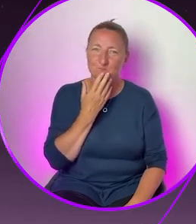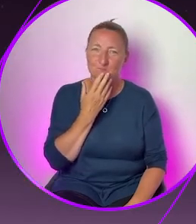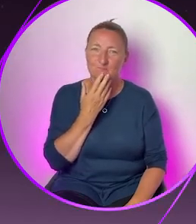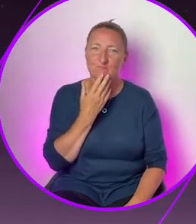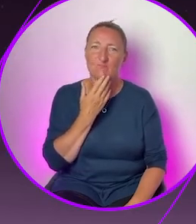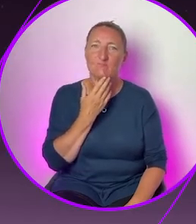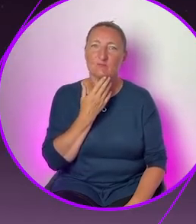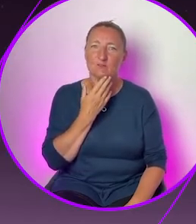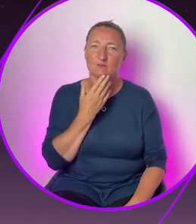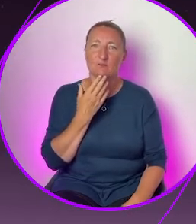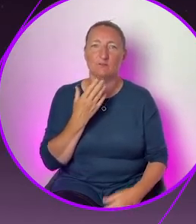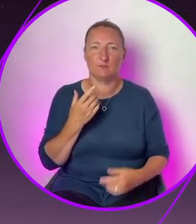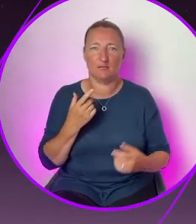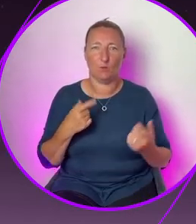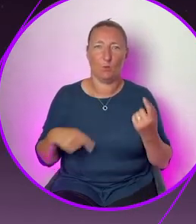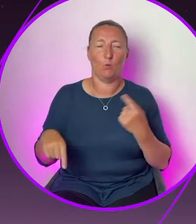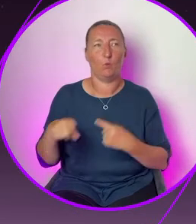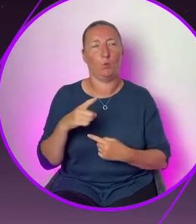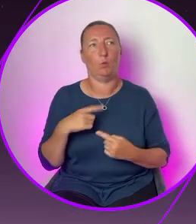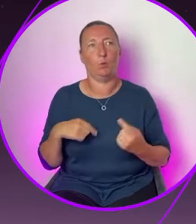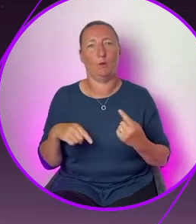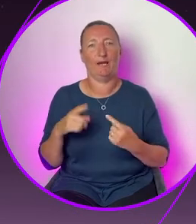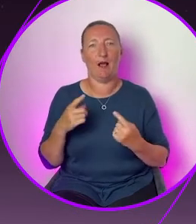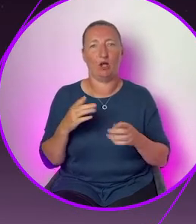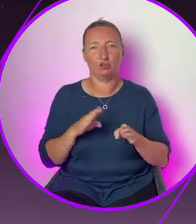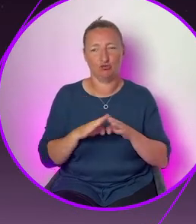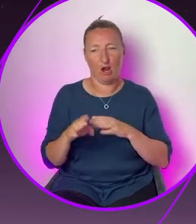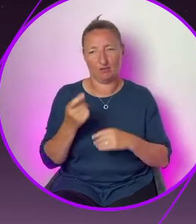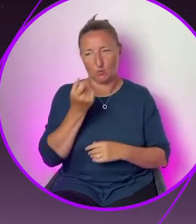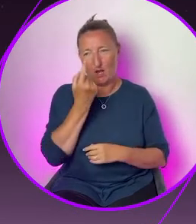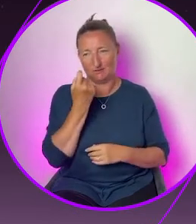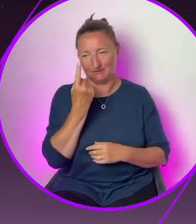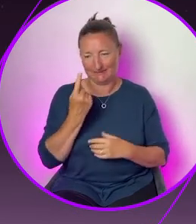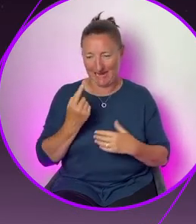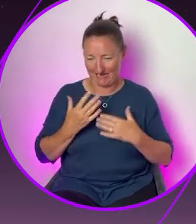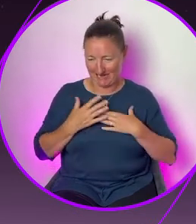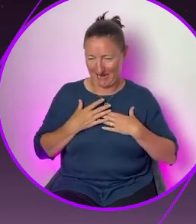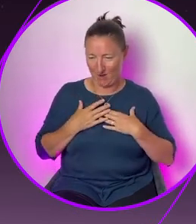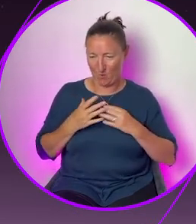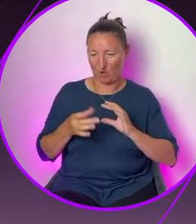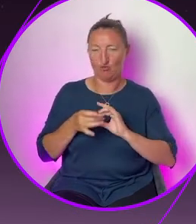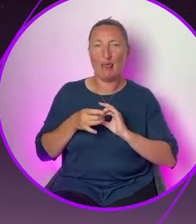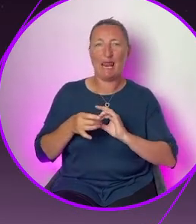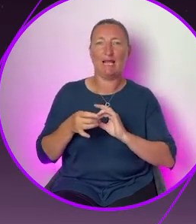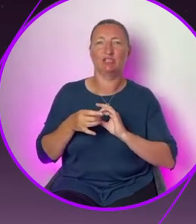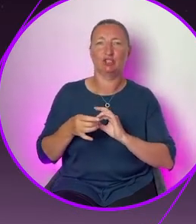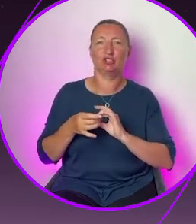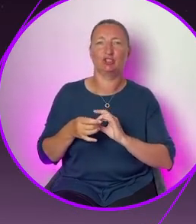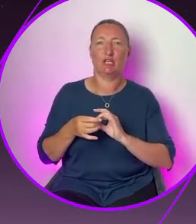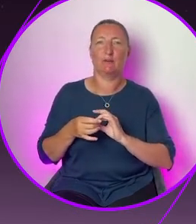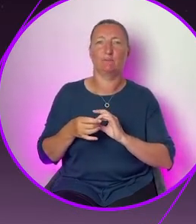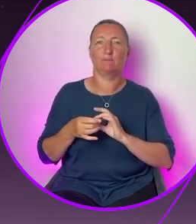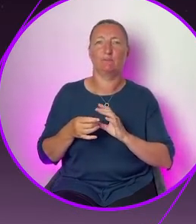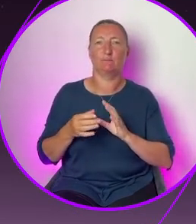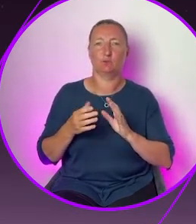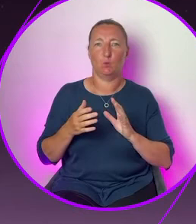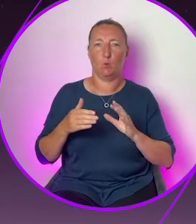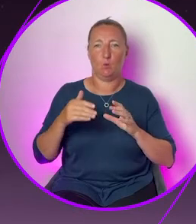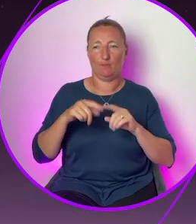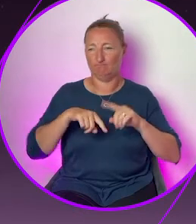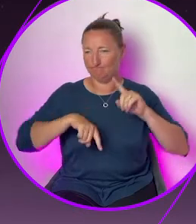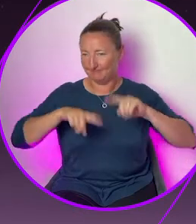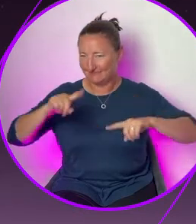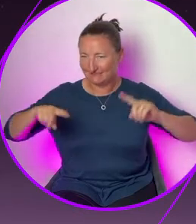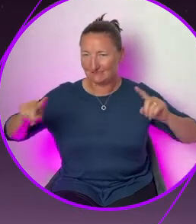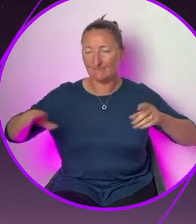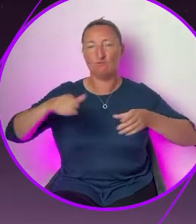there's an element of us sort of understanding our relationship to all of these different contexts. I think that we